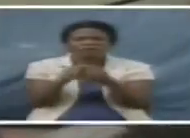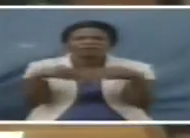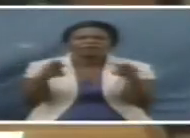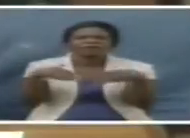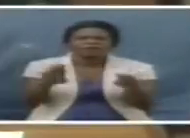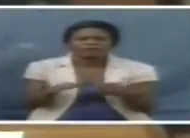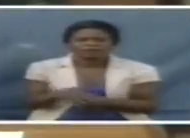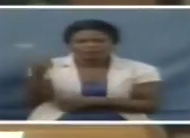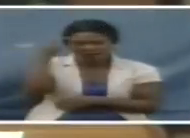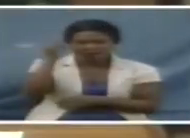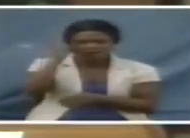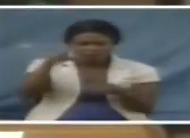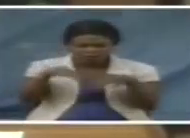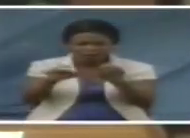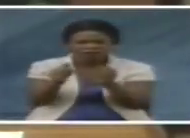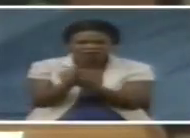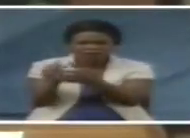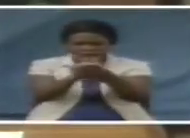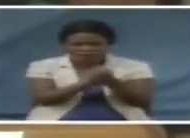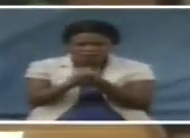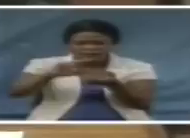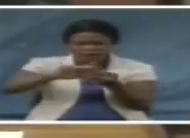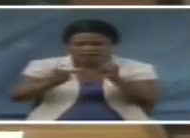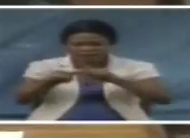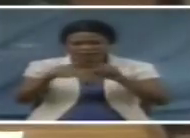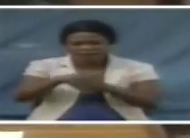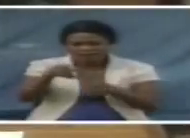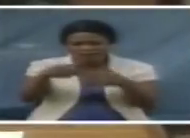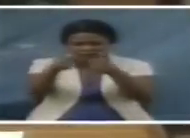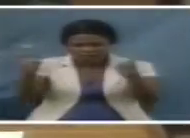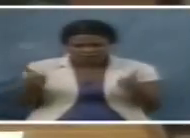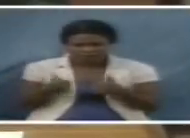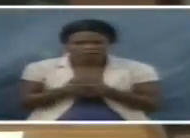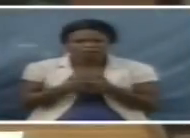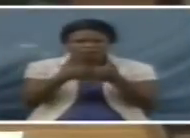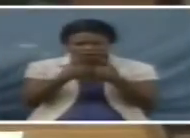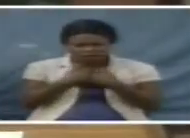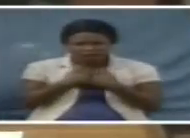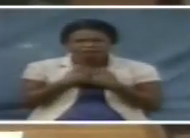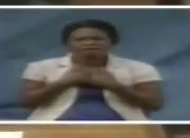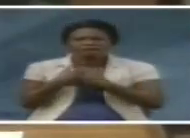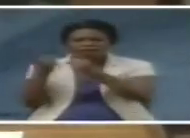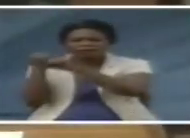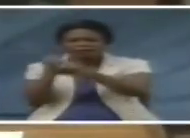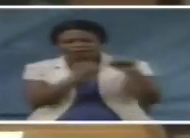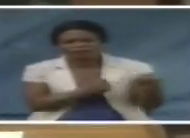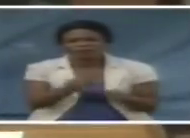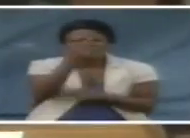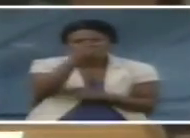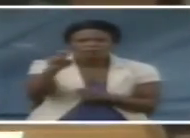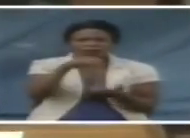markets. Government will continue with the cooperating partner in this area, and we have